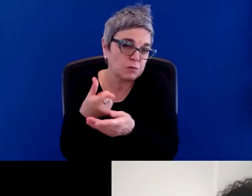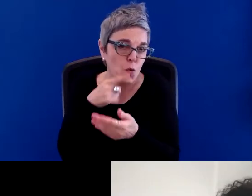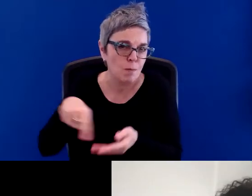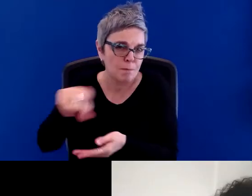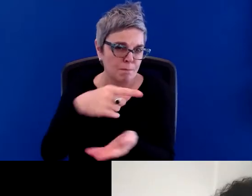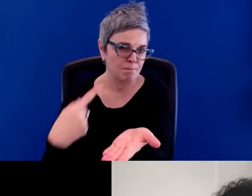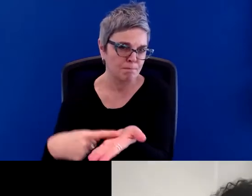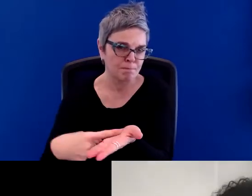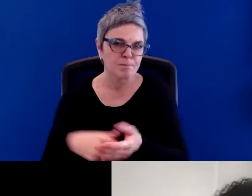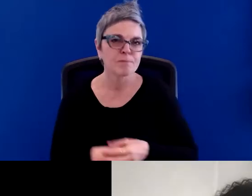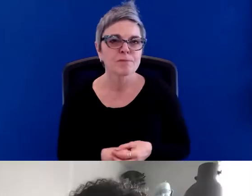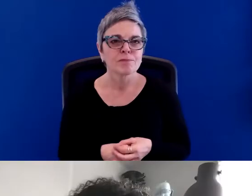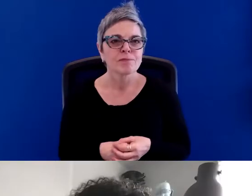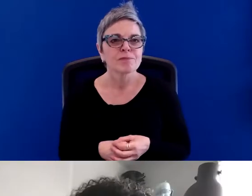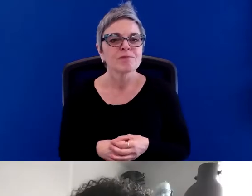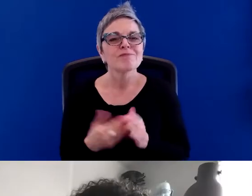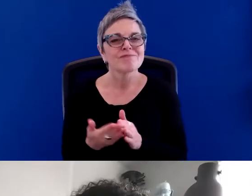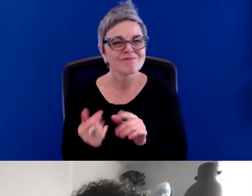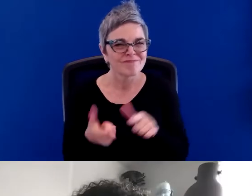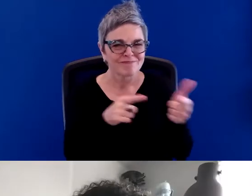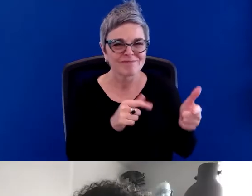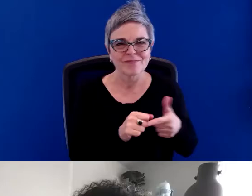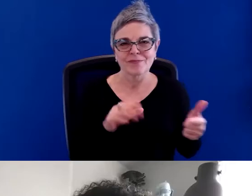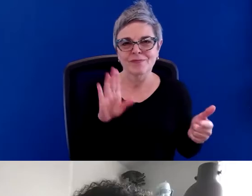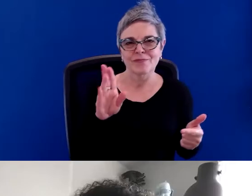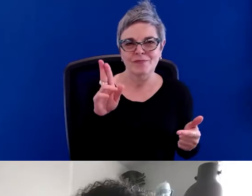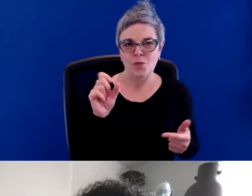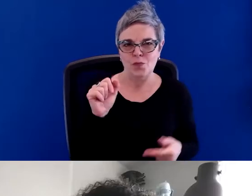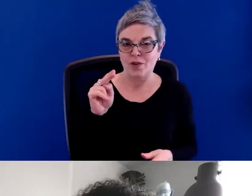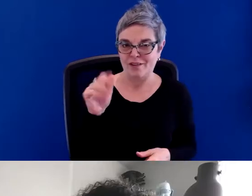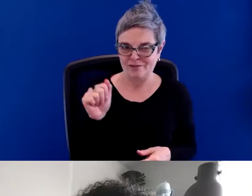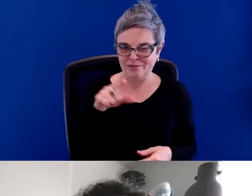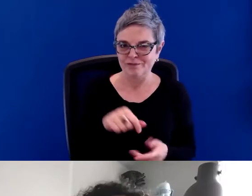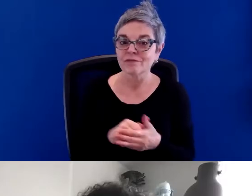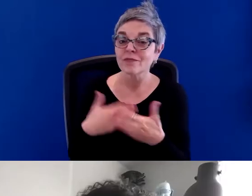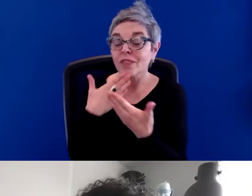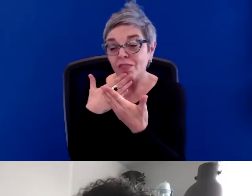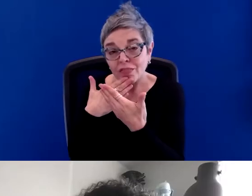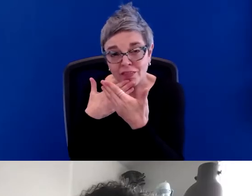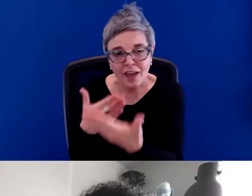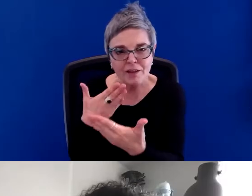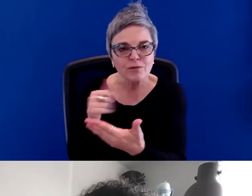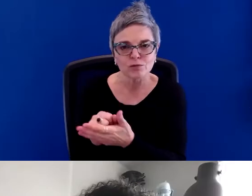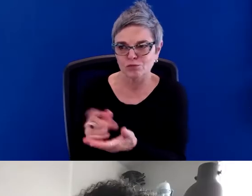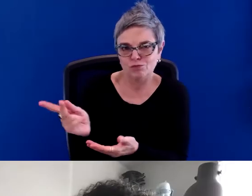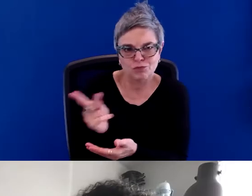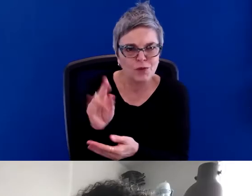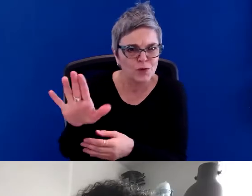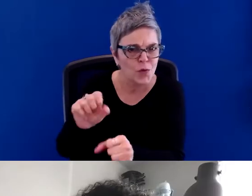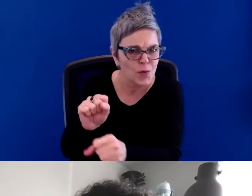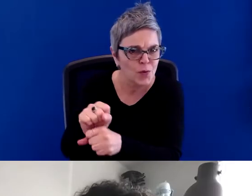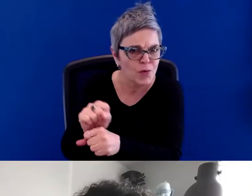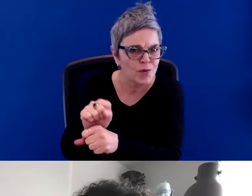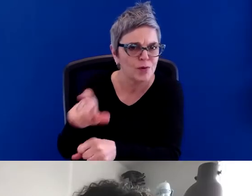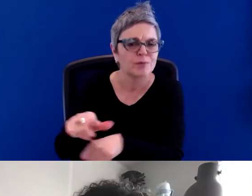Leah, thank you so much for sharing about the work that you and Sarah have been doing together. I really appreciate here